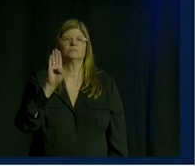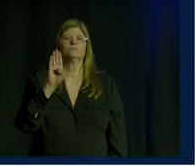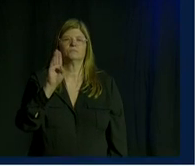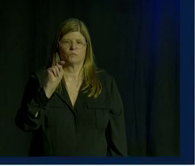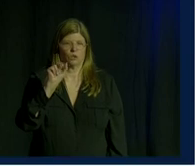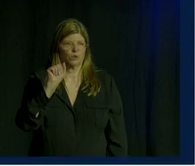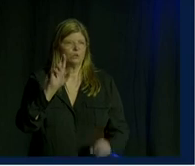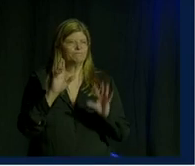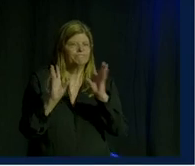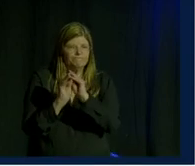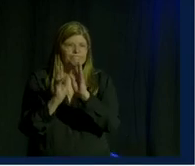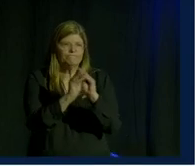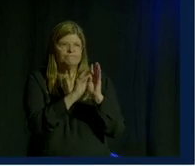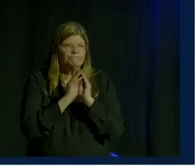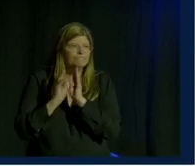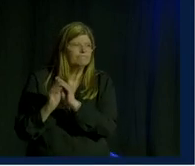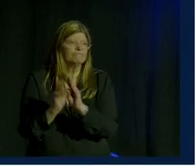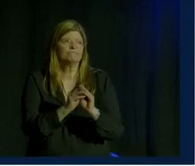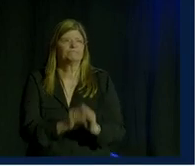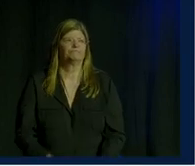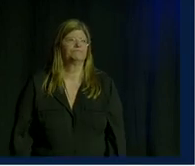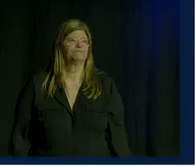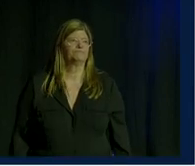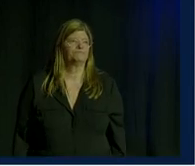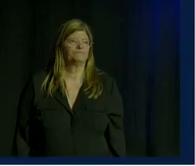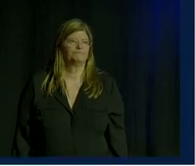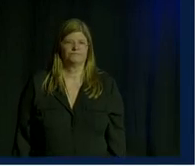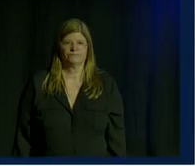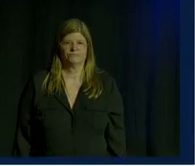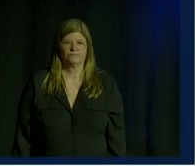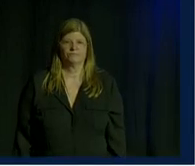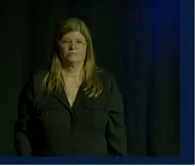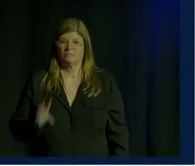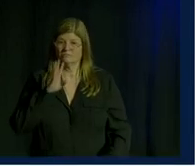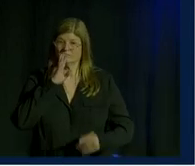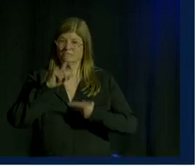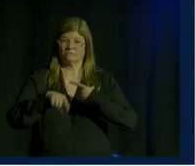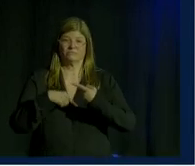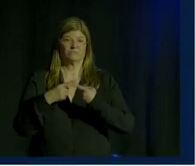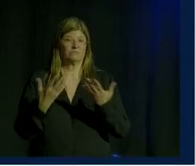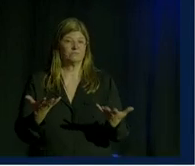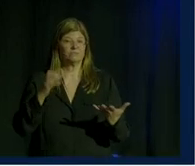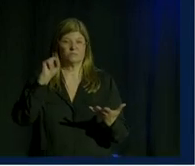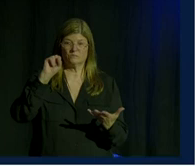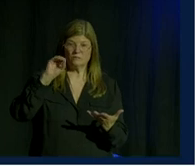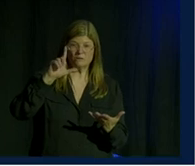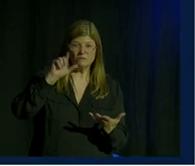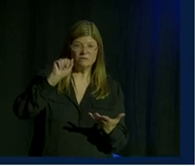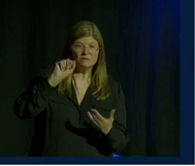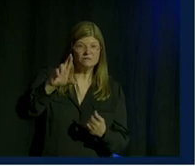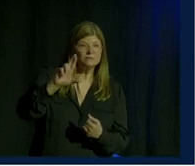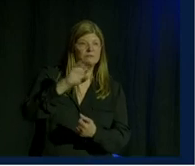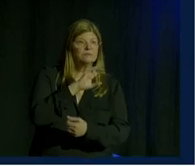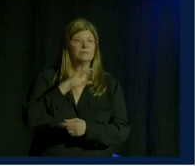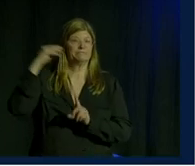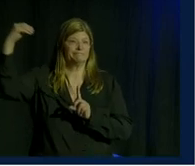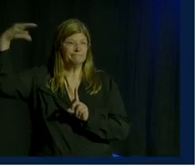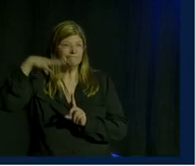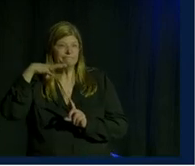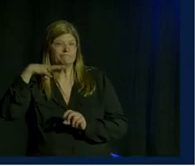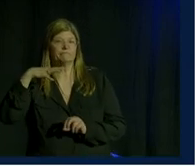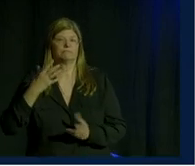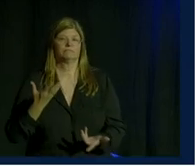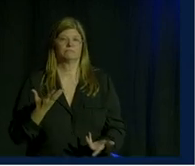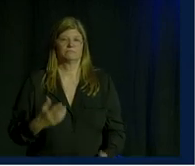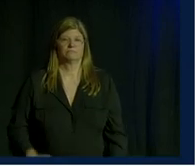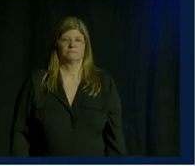that does it for BEPS. I'm going to talk briefly about solar. So, solar in DC is, you can't afford to miss it. It's an